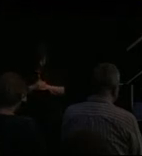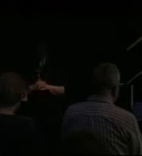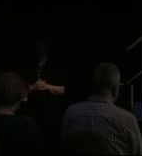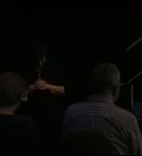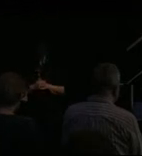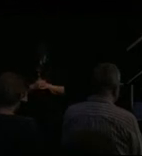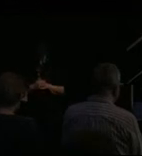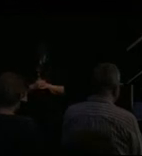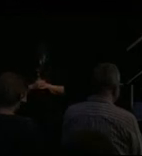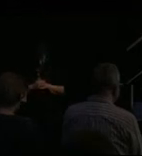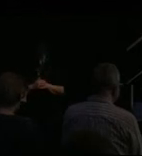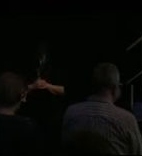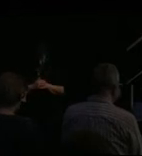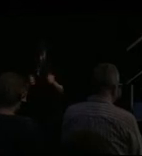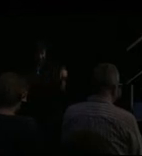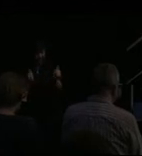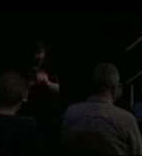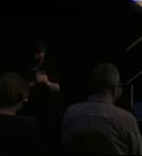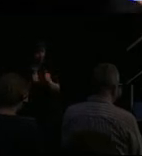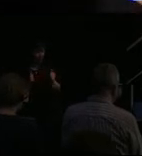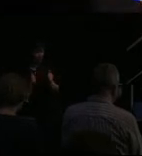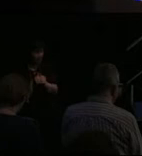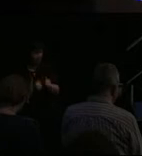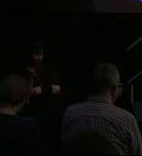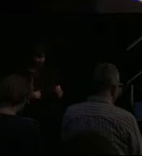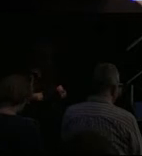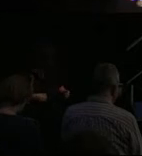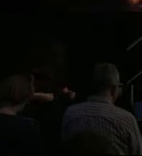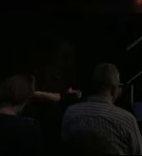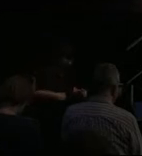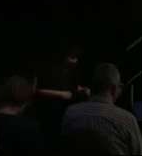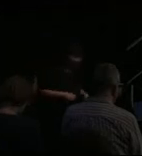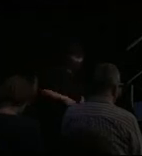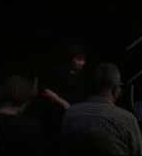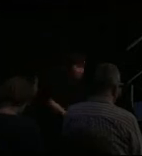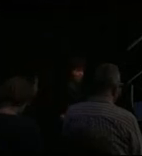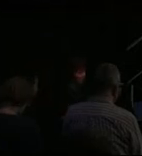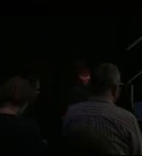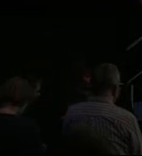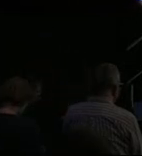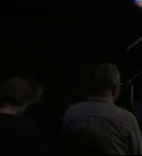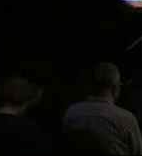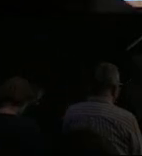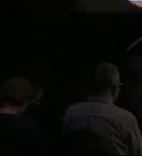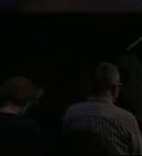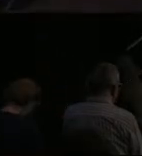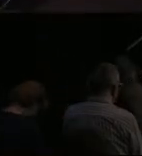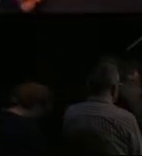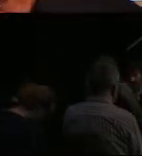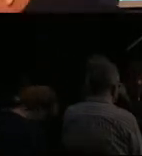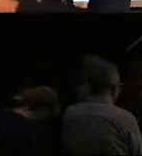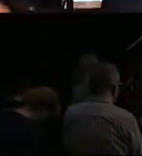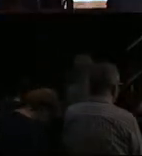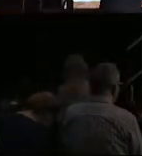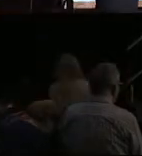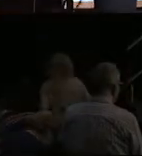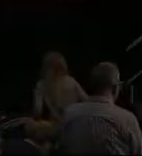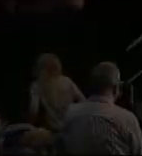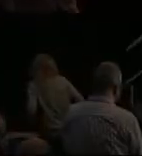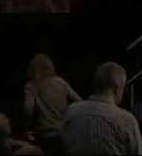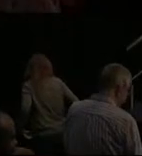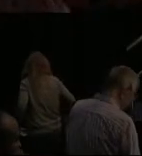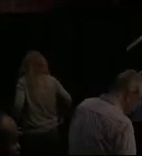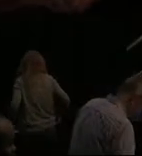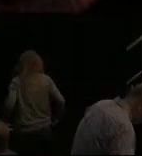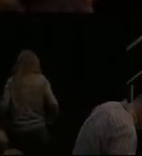Amen. Amen. Amen. Amen. Thank you. Take your seats. Thank you. Worship team, so